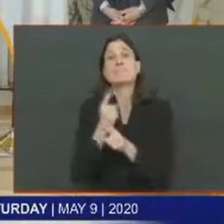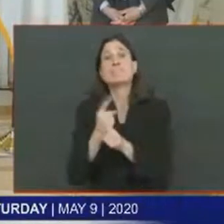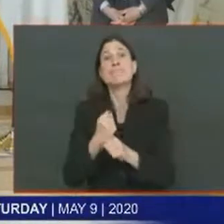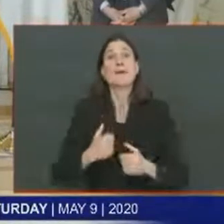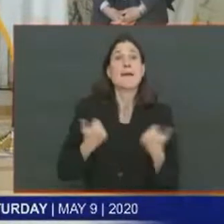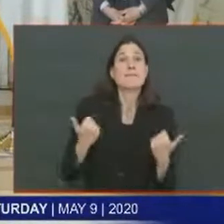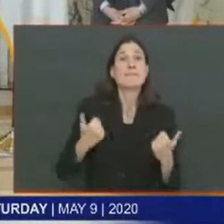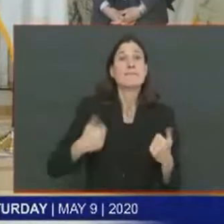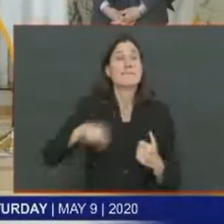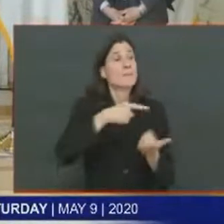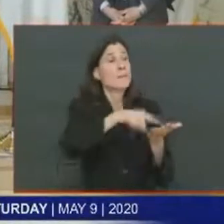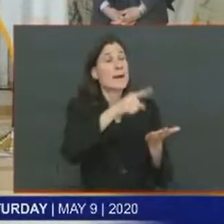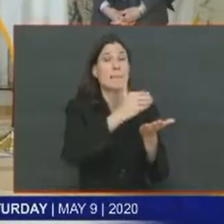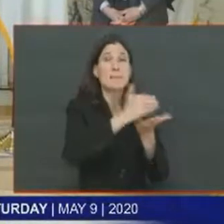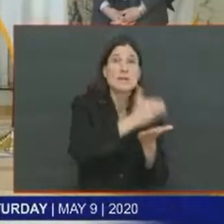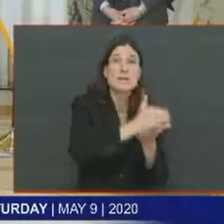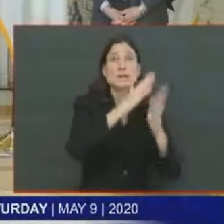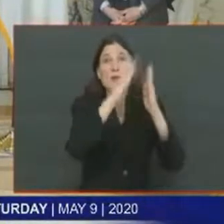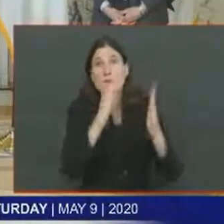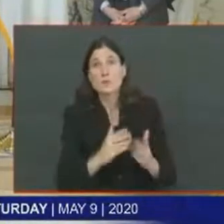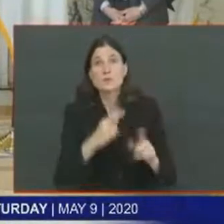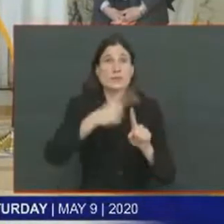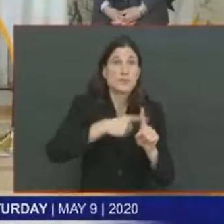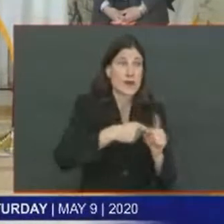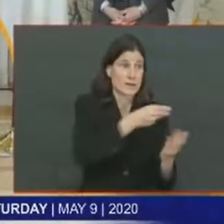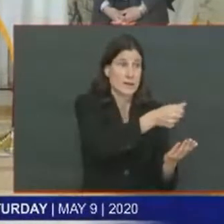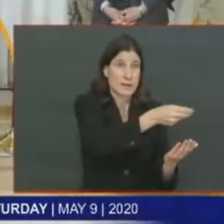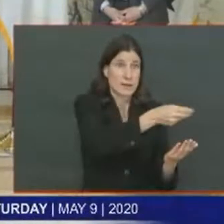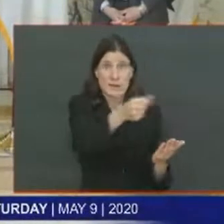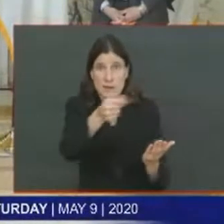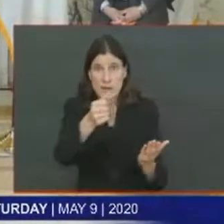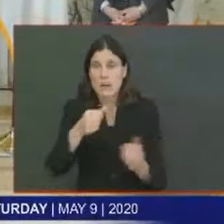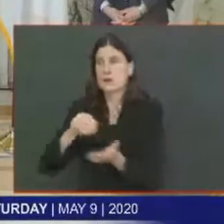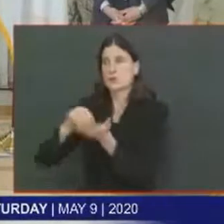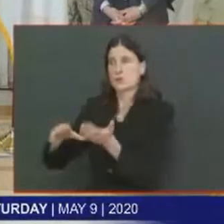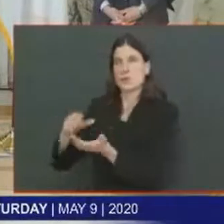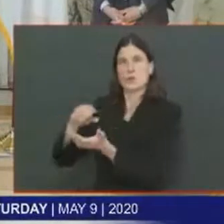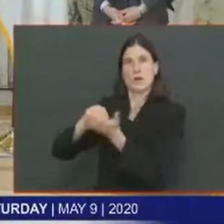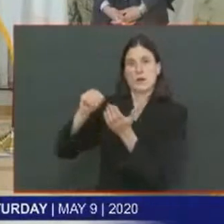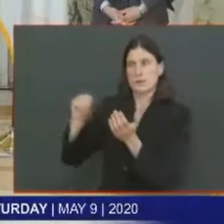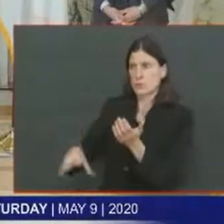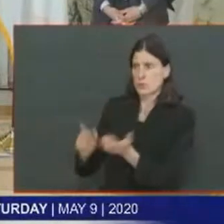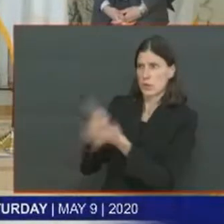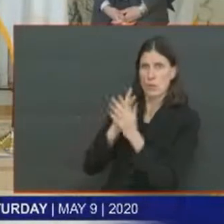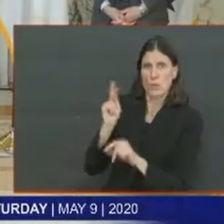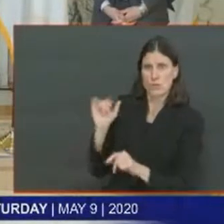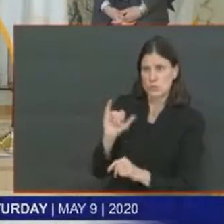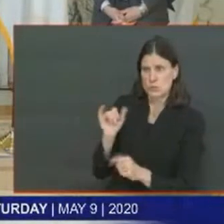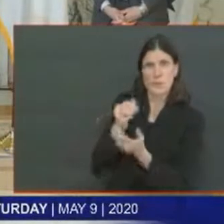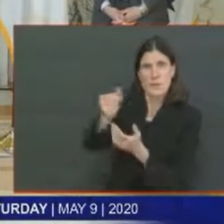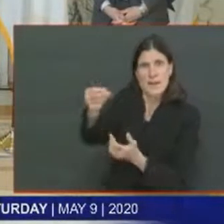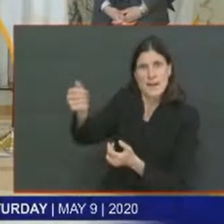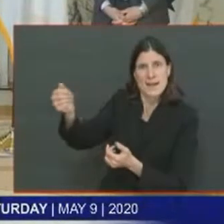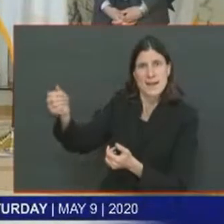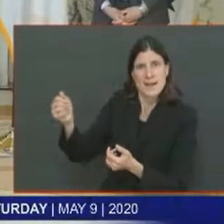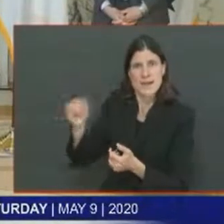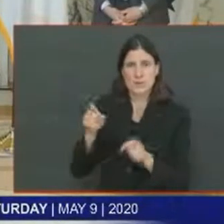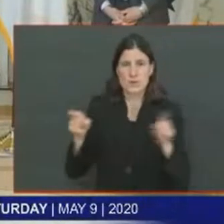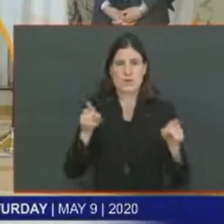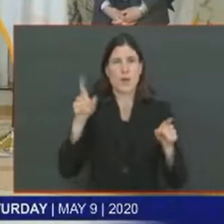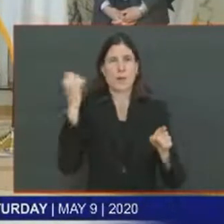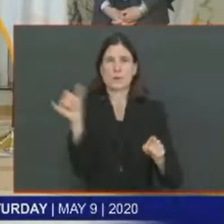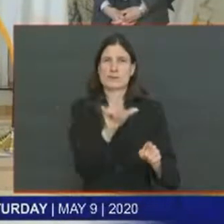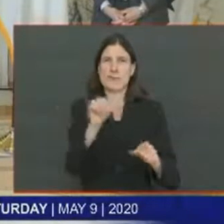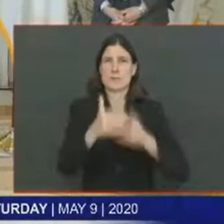step of pausing payments on federal direct loans, but millions of borrowers and thousands of Rhode Island